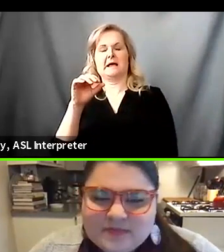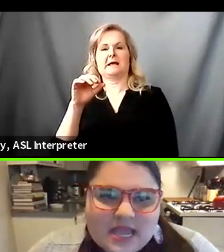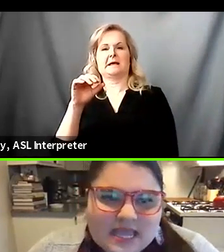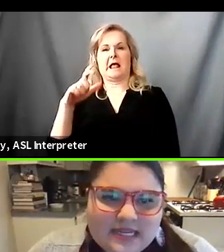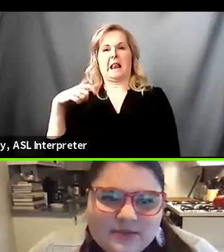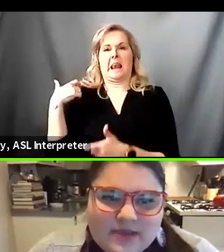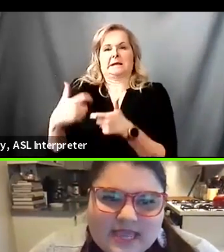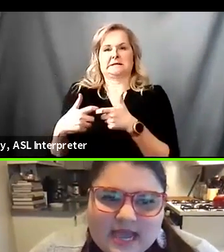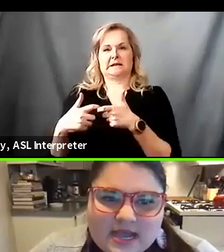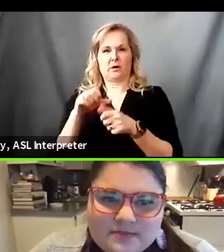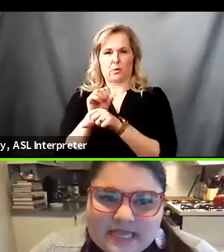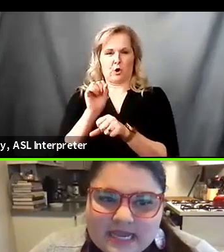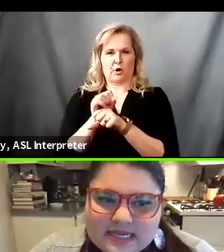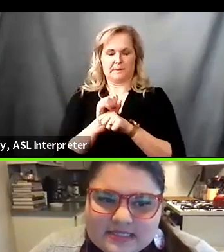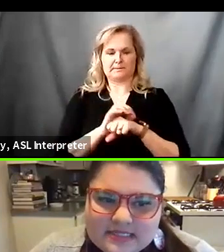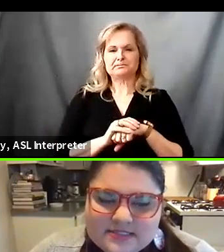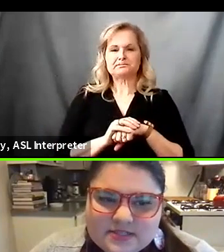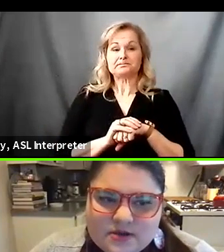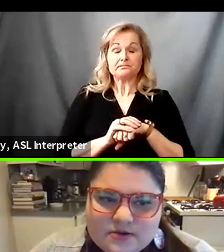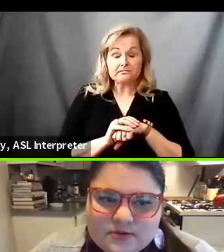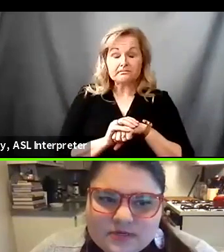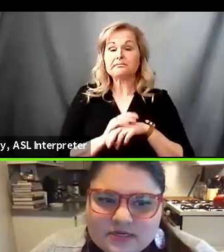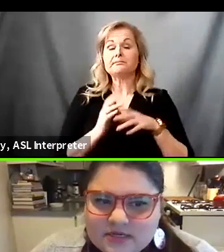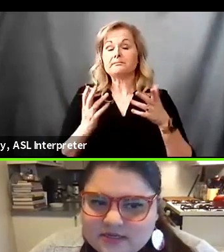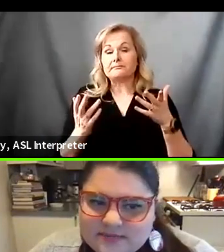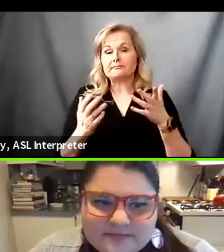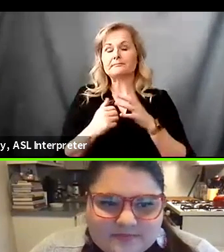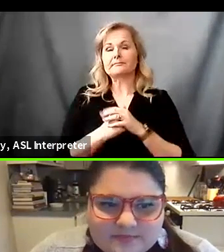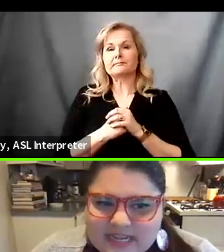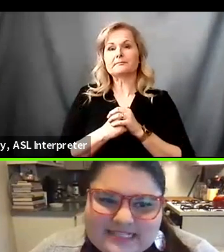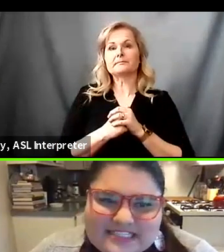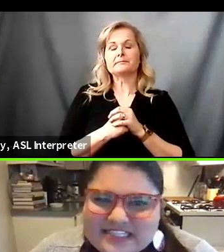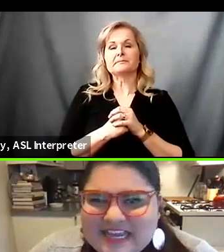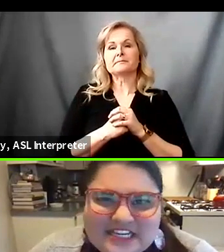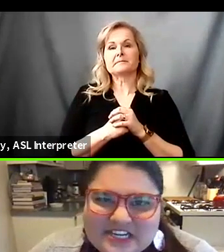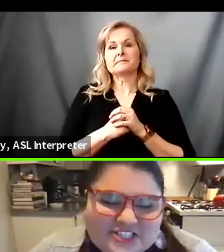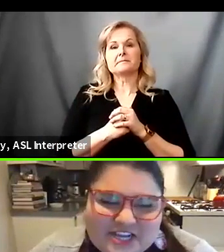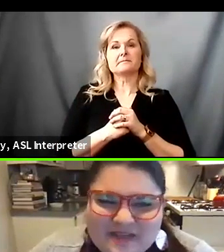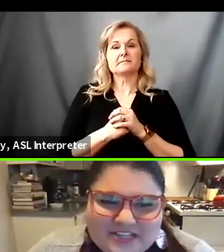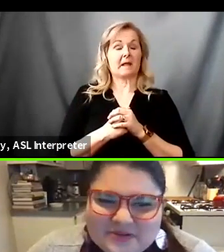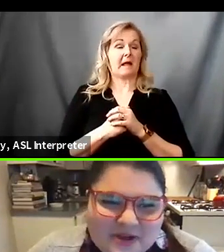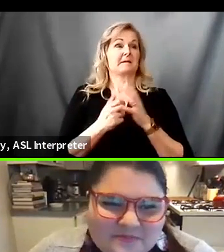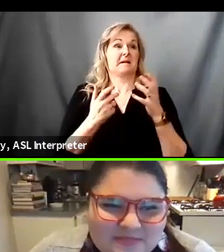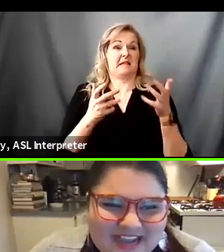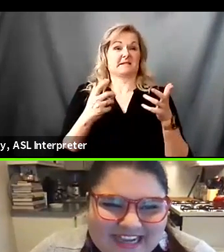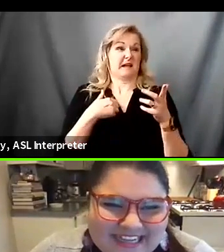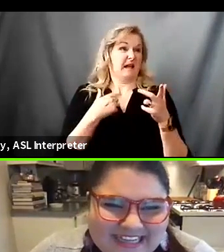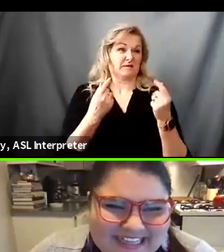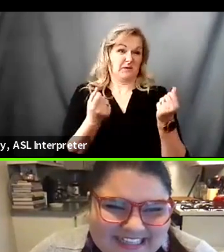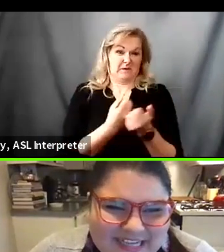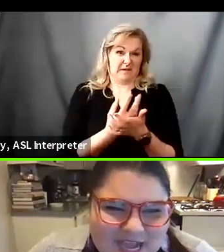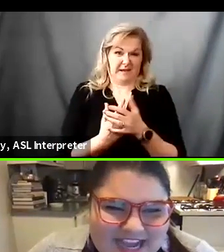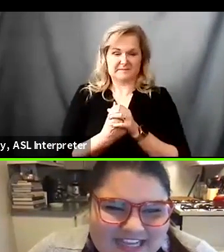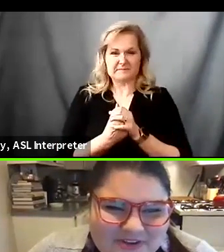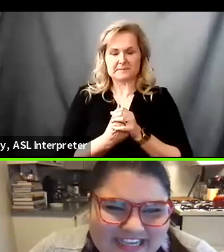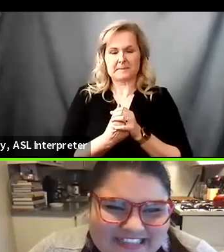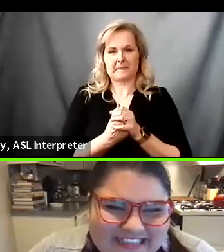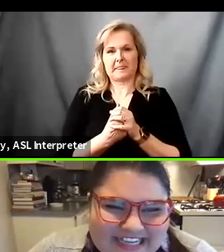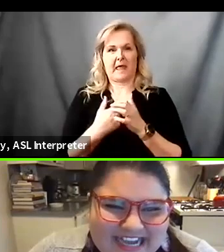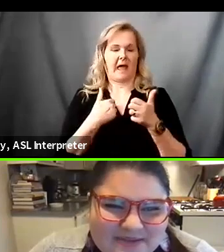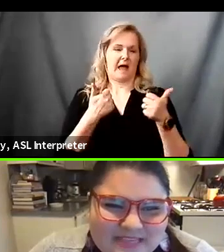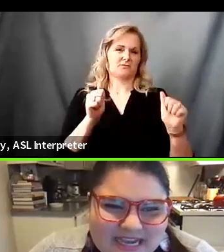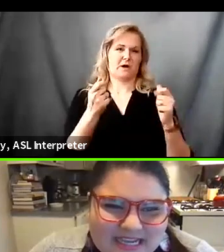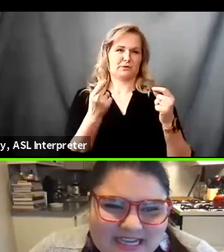Wonderful. Anyway, yeah, and so I guess that's it in a nutshell. I do it all. I'm